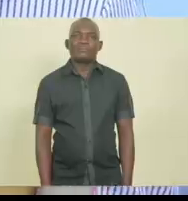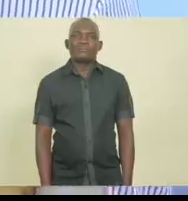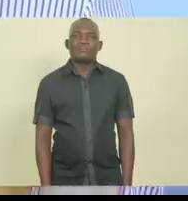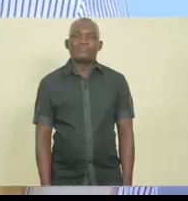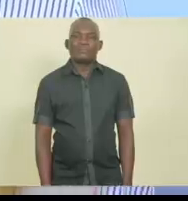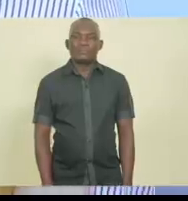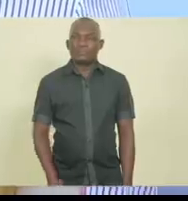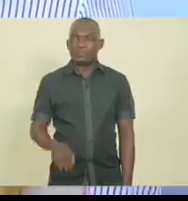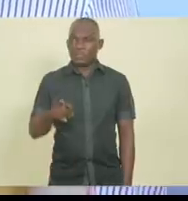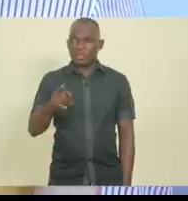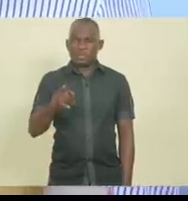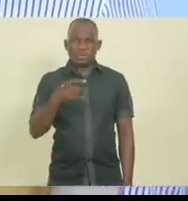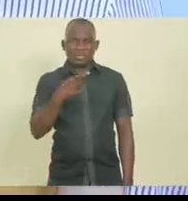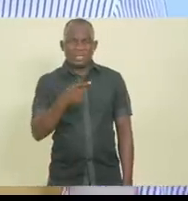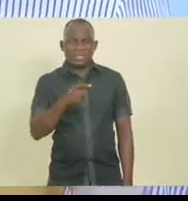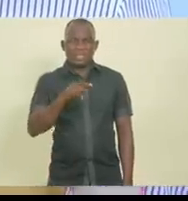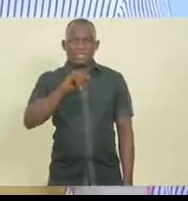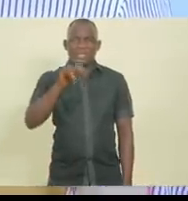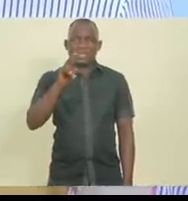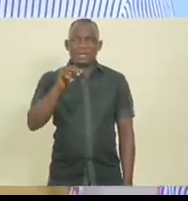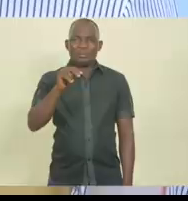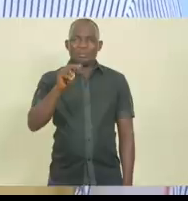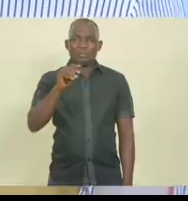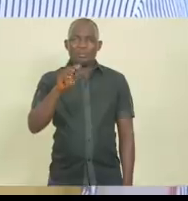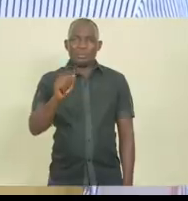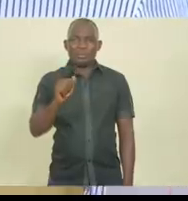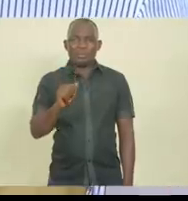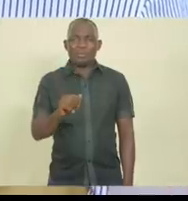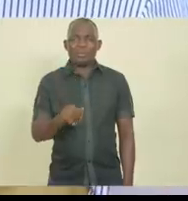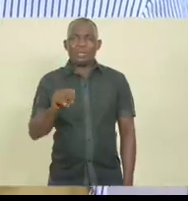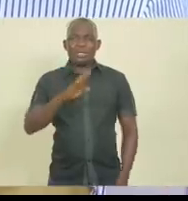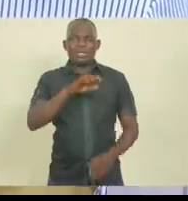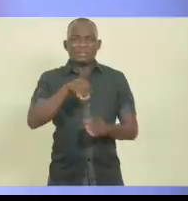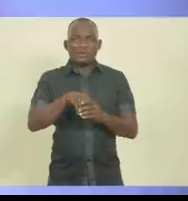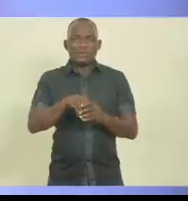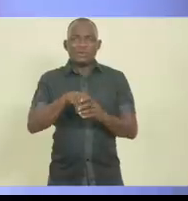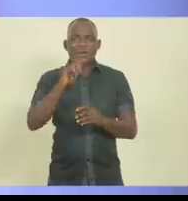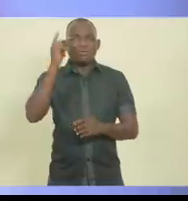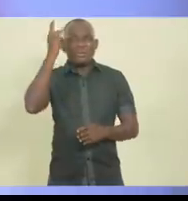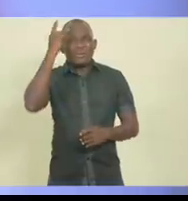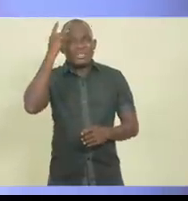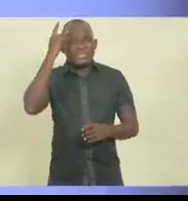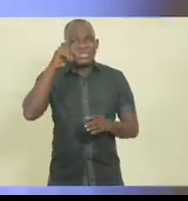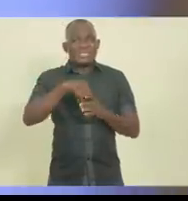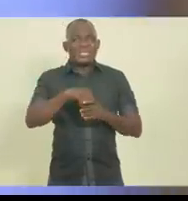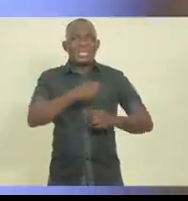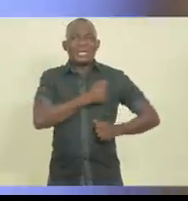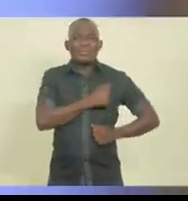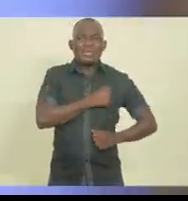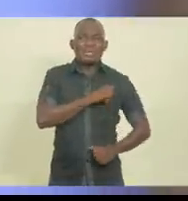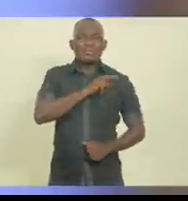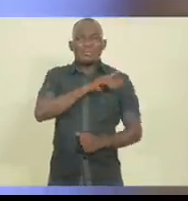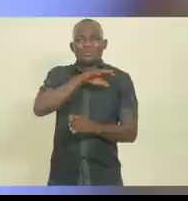Okay. Wait, so you're trying to tell me that Jumbo has links high up in politics, in the army, and in the police